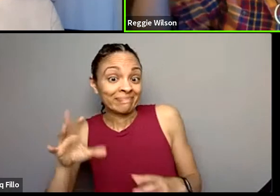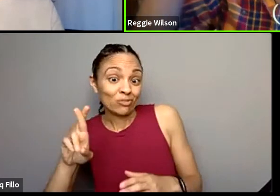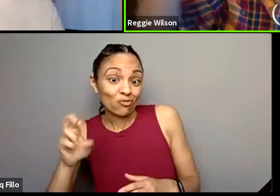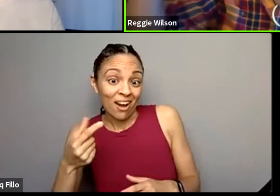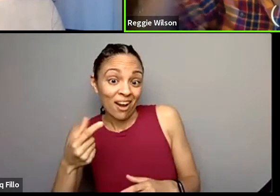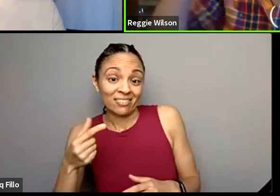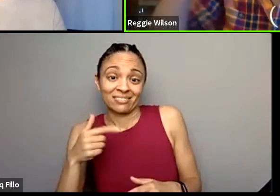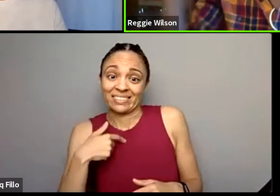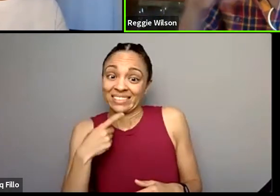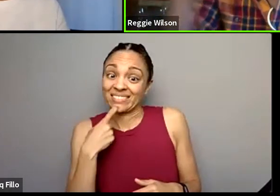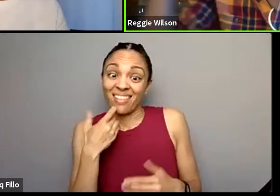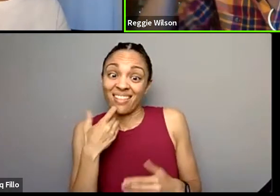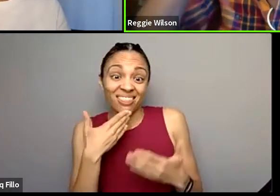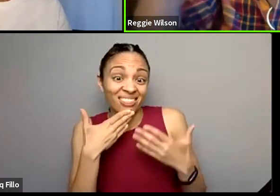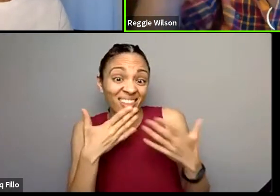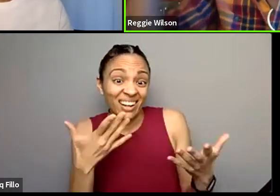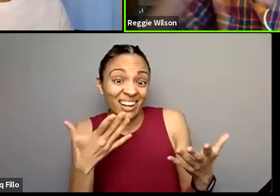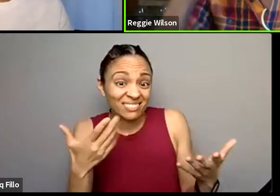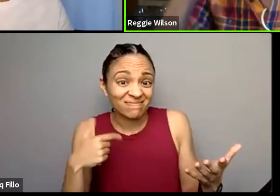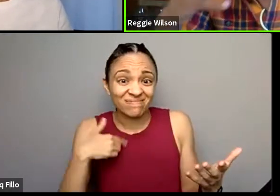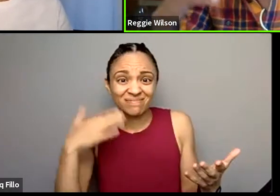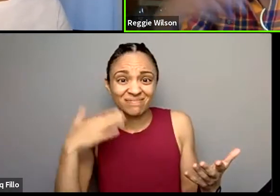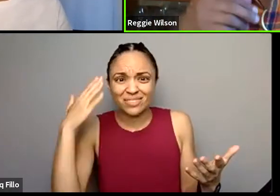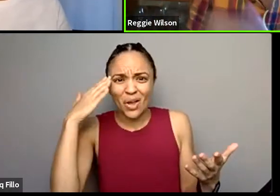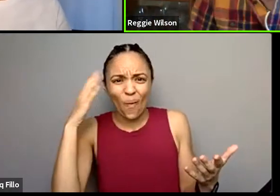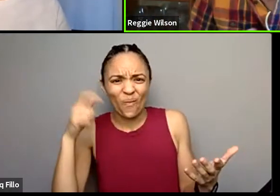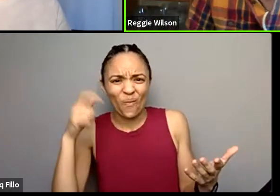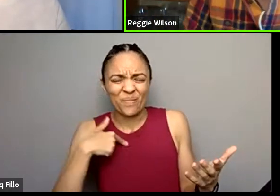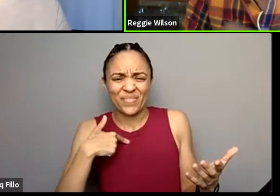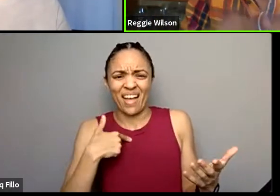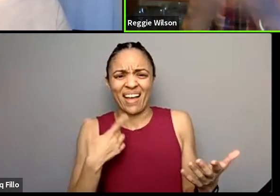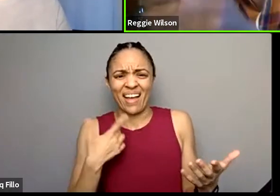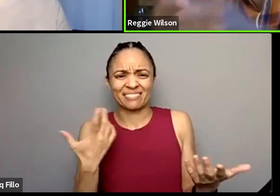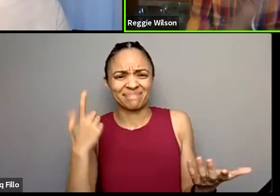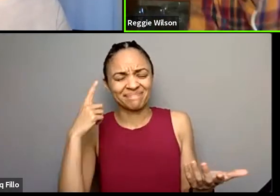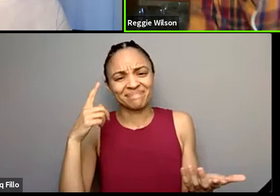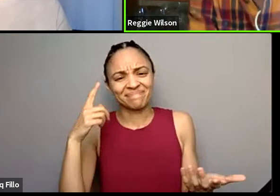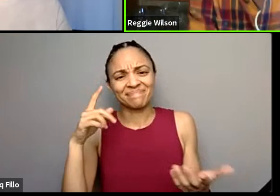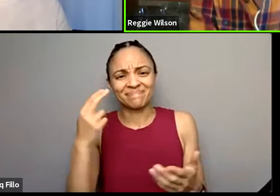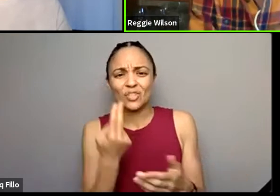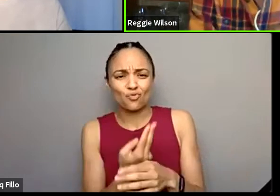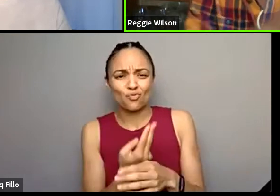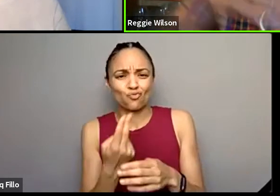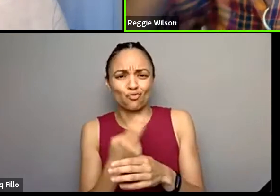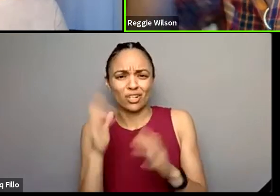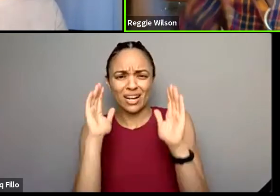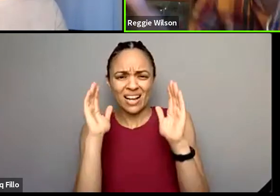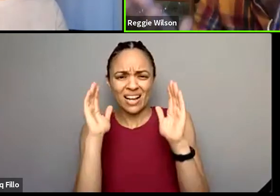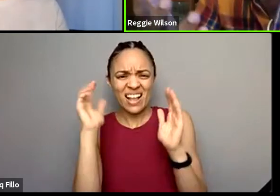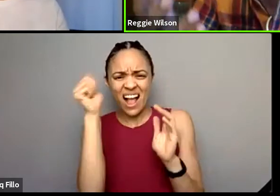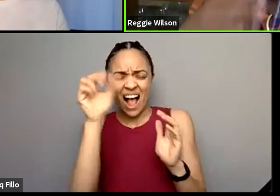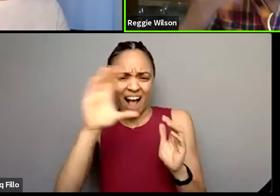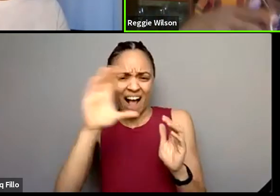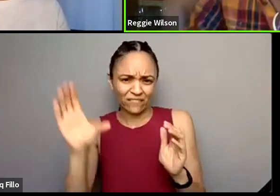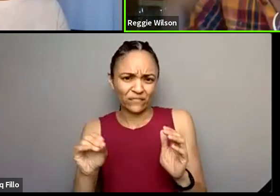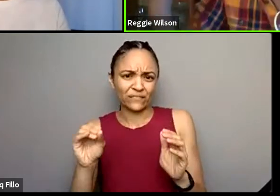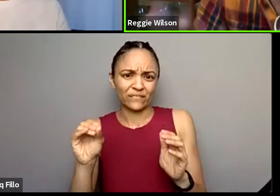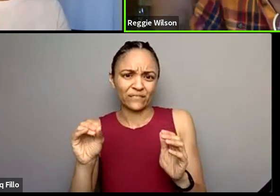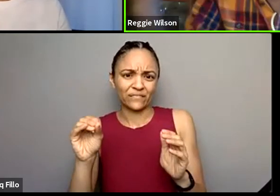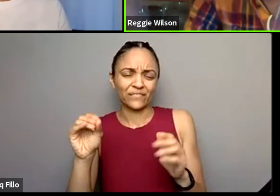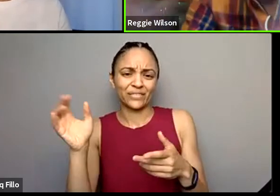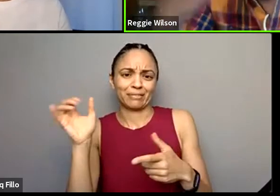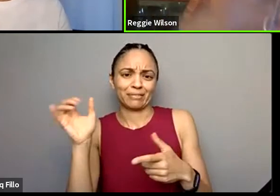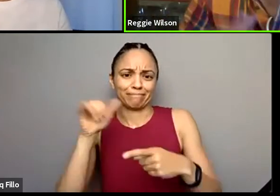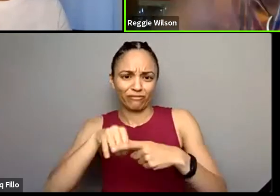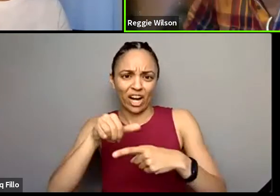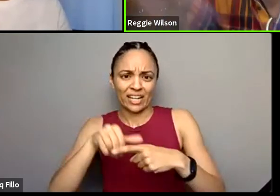Toubab, you're at L'École de Sable in Toubab Jalou. So it's not like I just finished the class and walked away, because you're there. And so I was kind of hanging out and